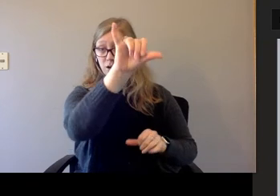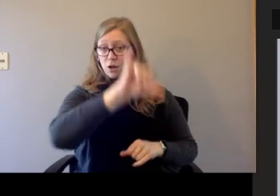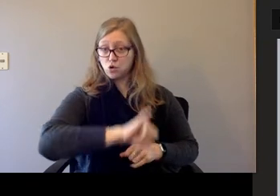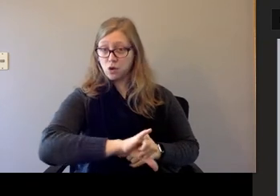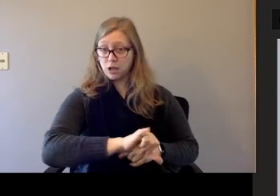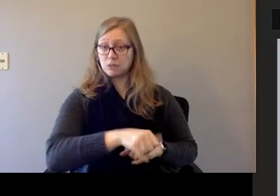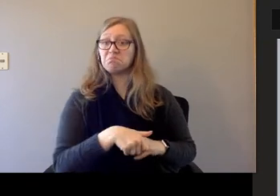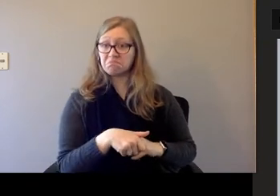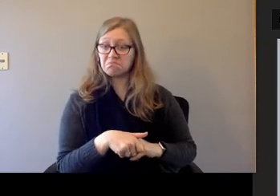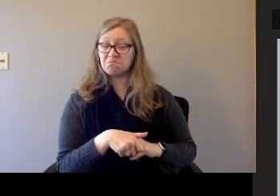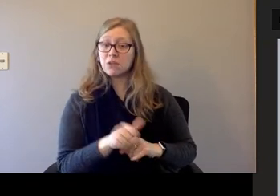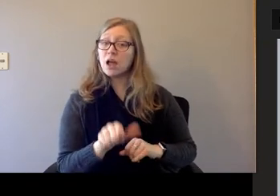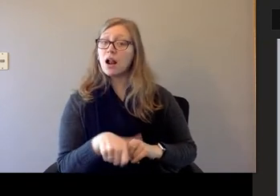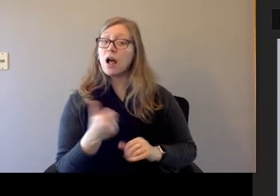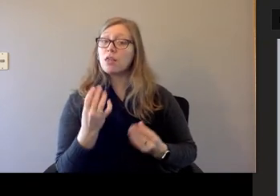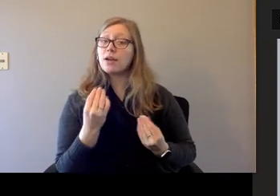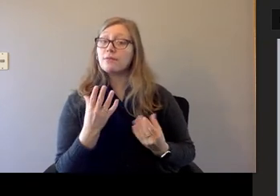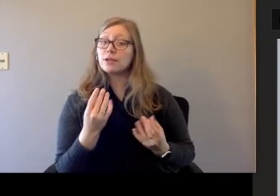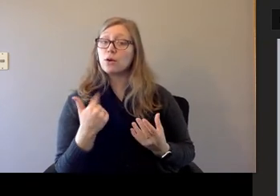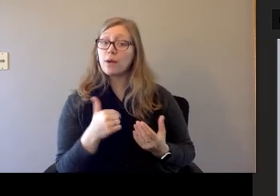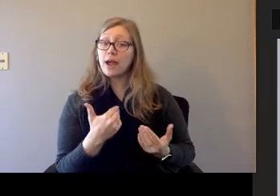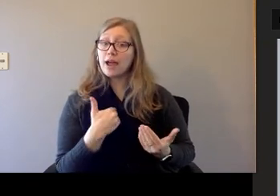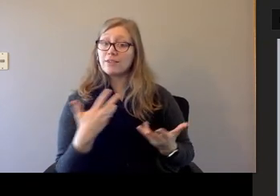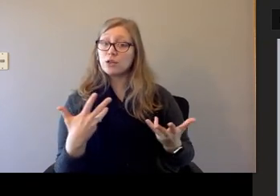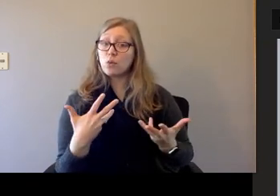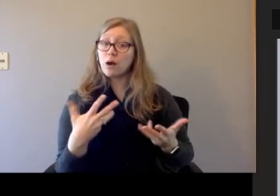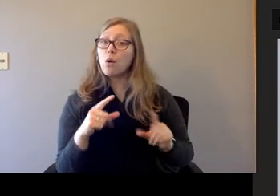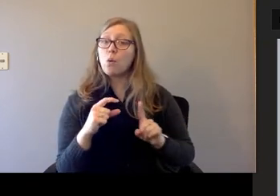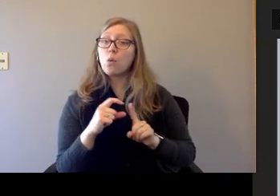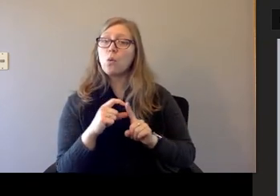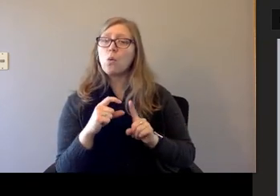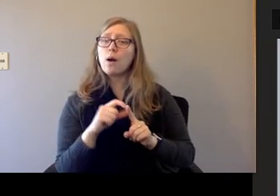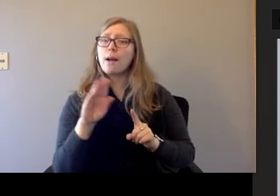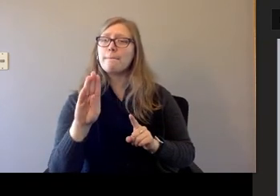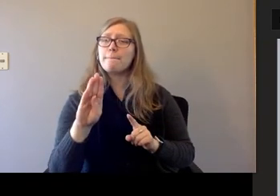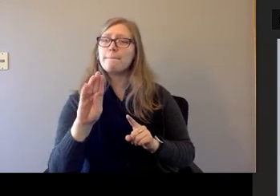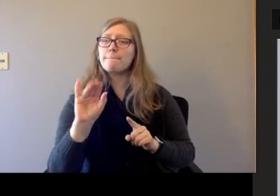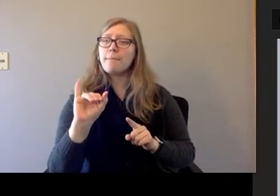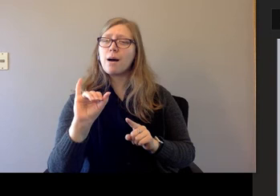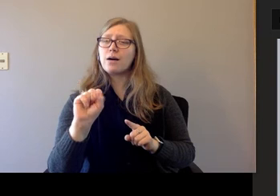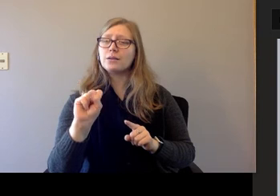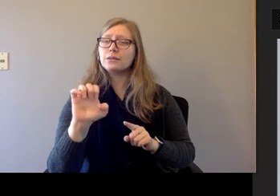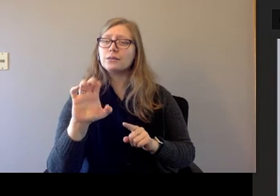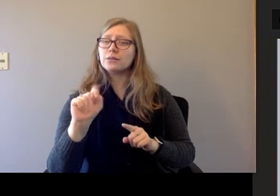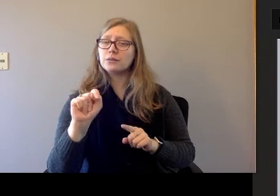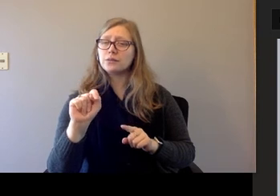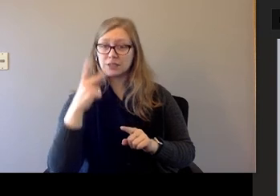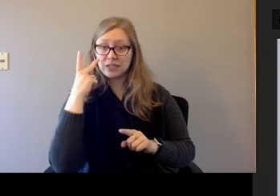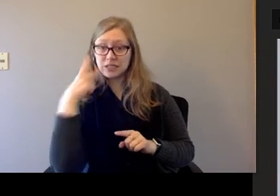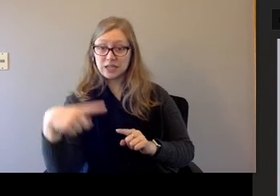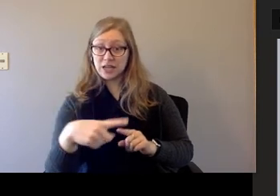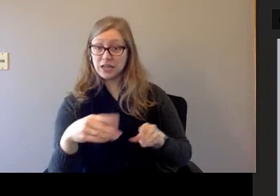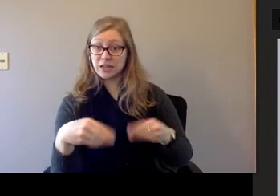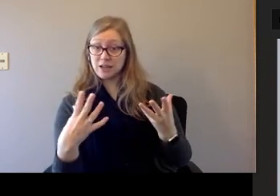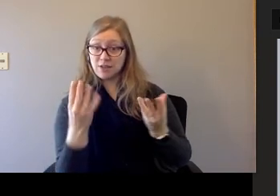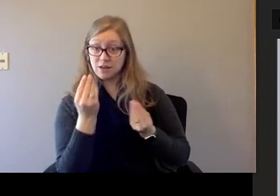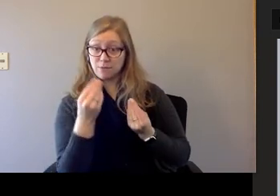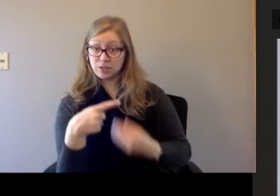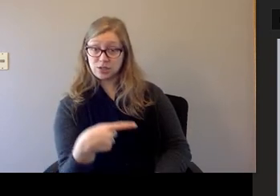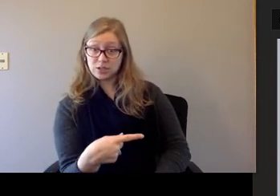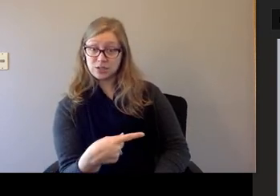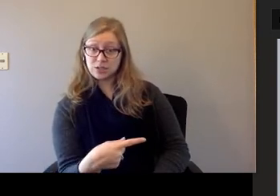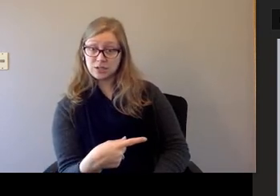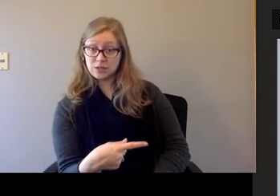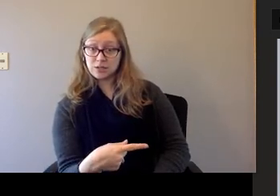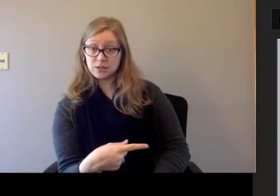And the other piece of information we have is this word bisect. It says segment JL bisects KLM. So